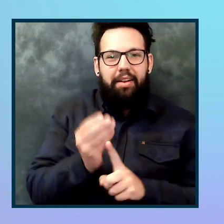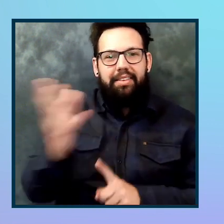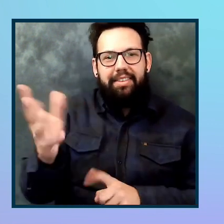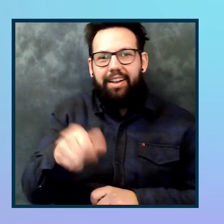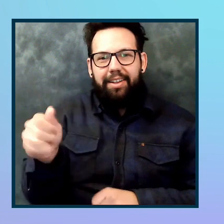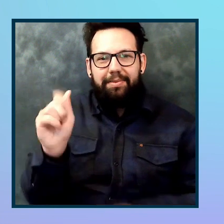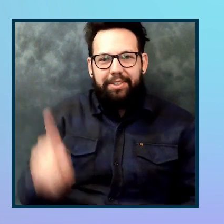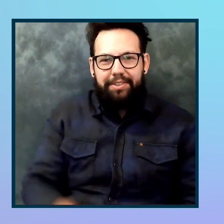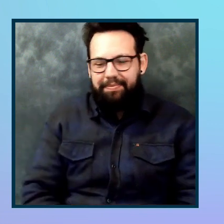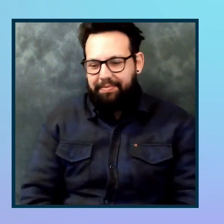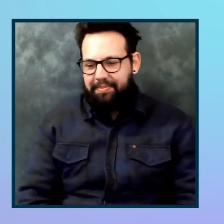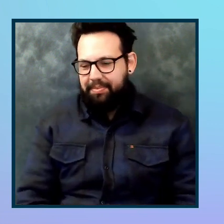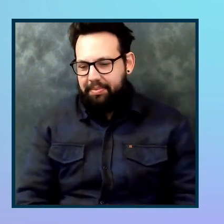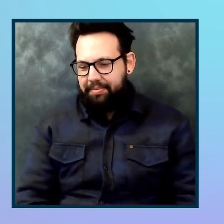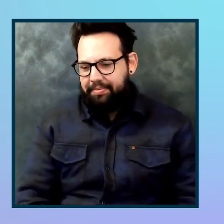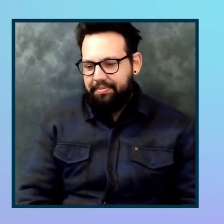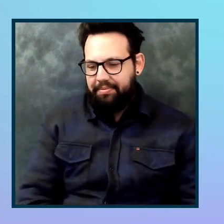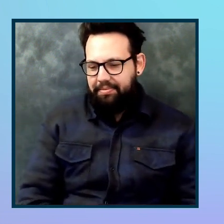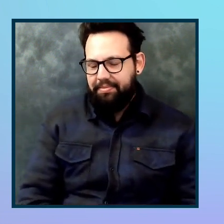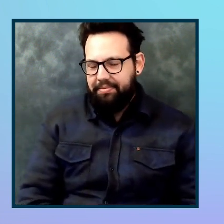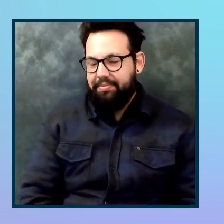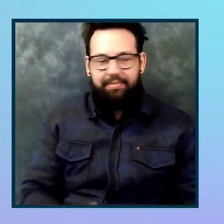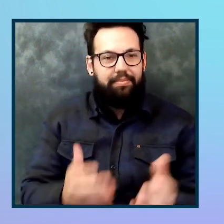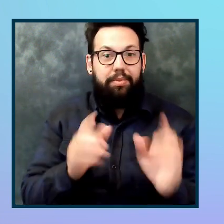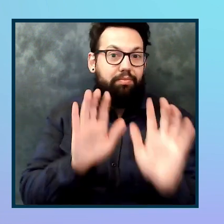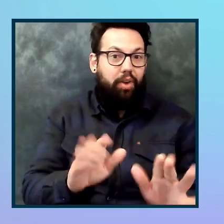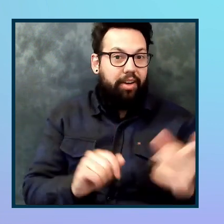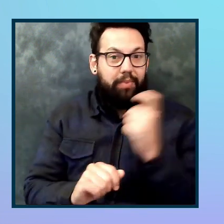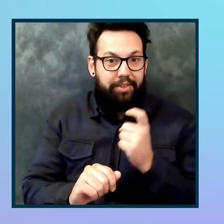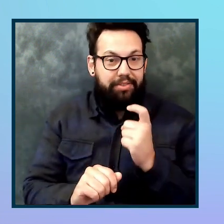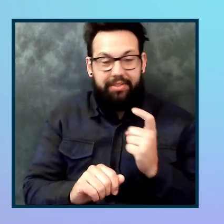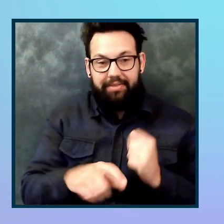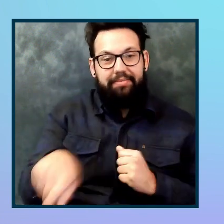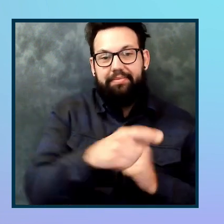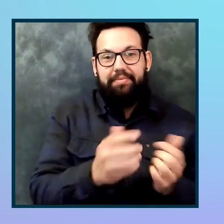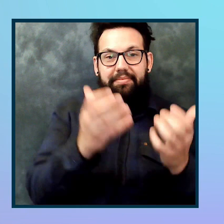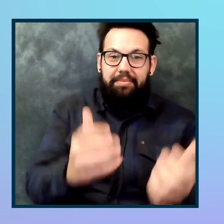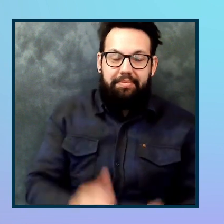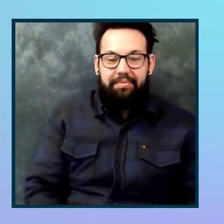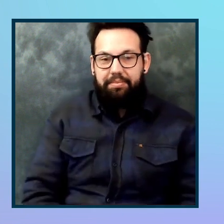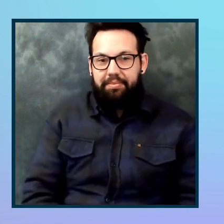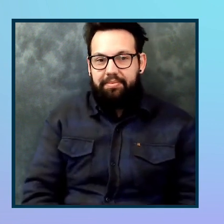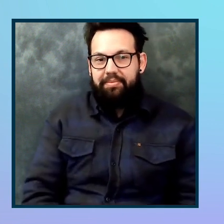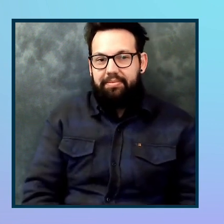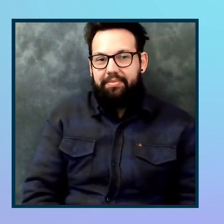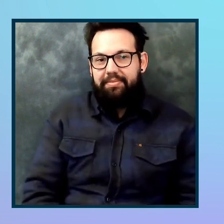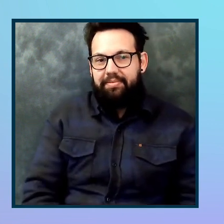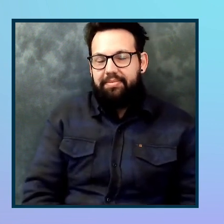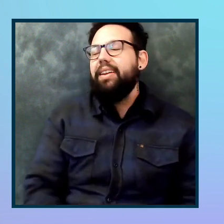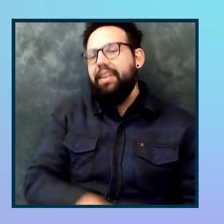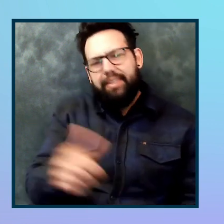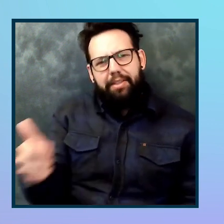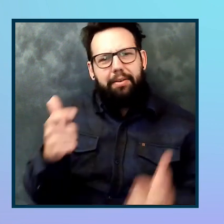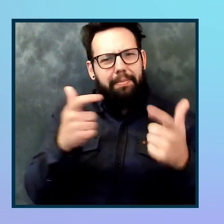questions here. Great questions, everyone in the audience, by the way. One of the other big questions here